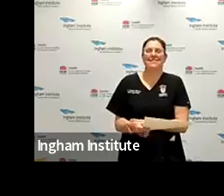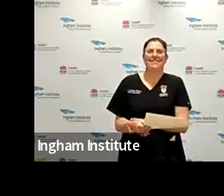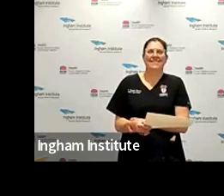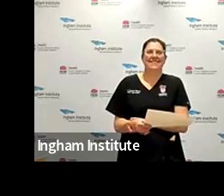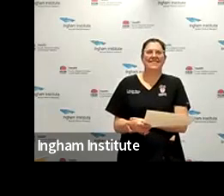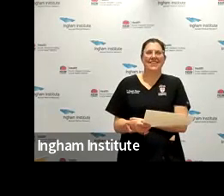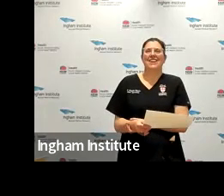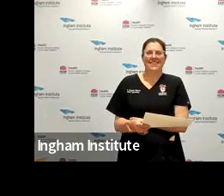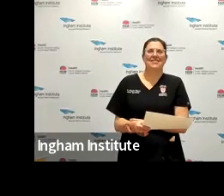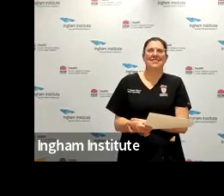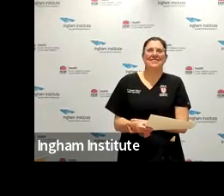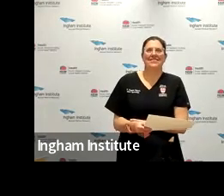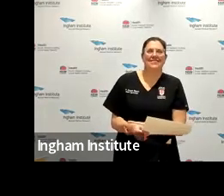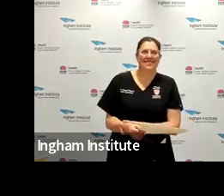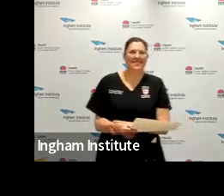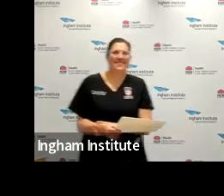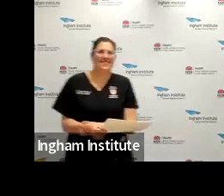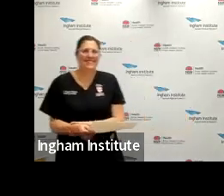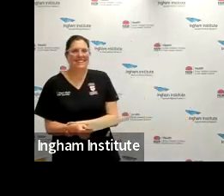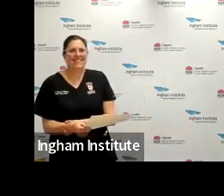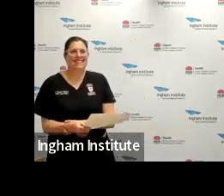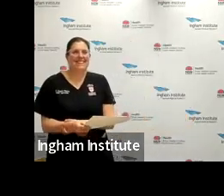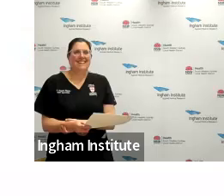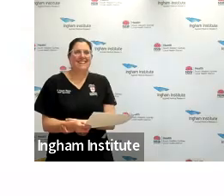issues. I think we're good to go.